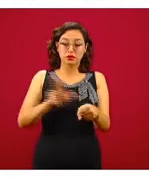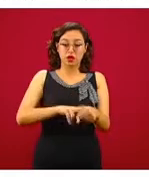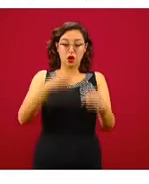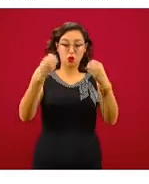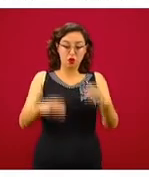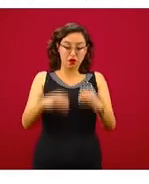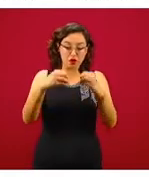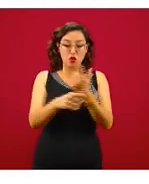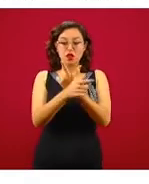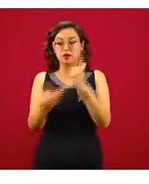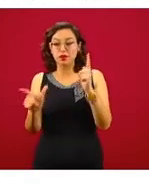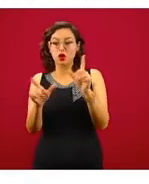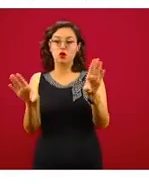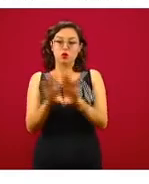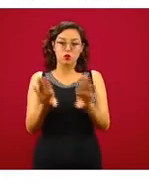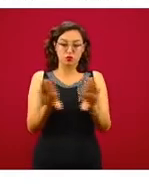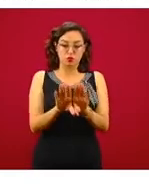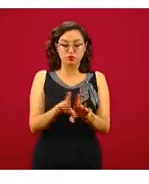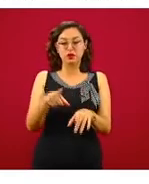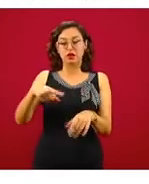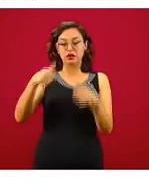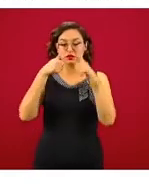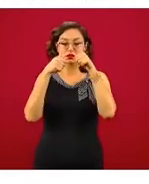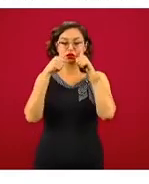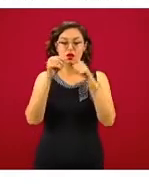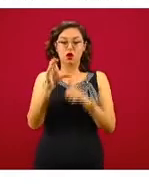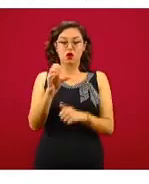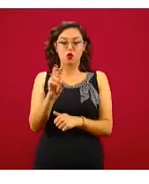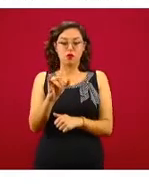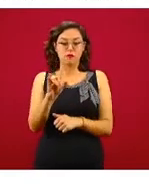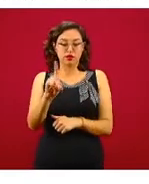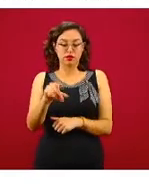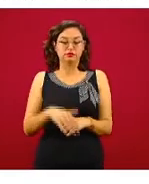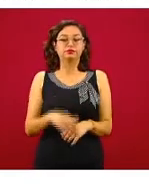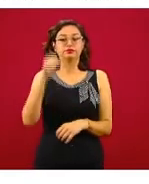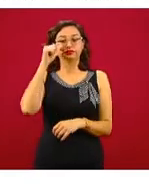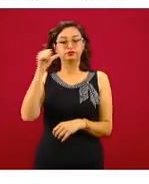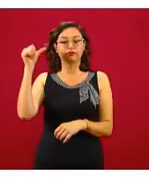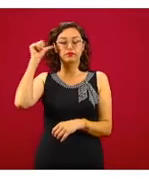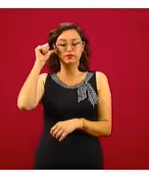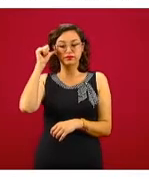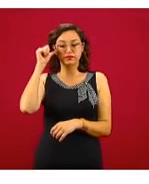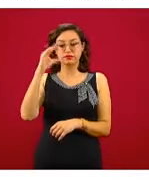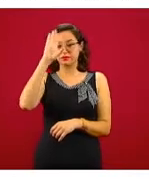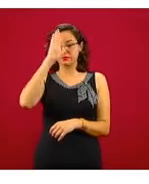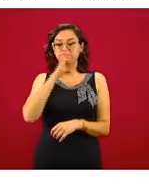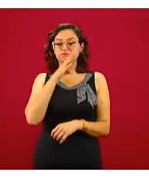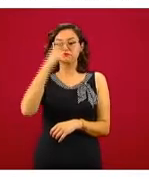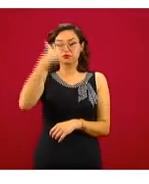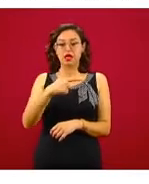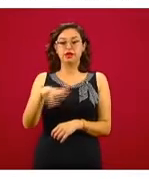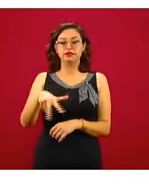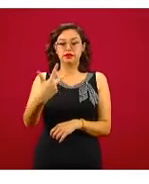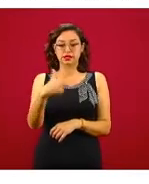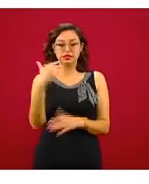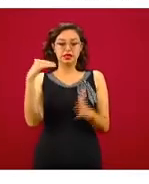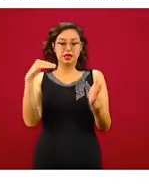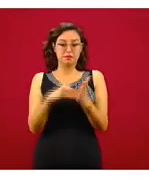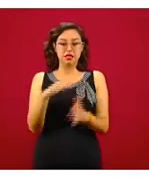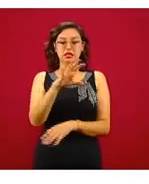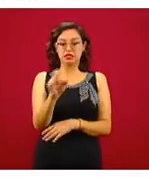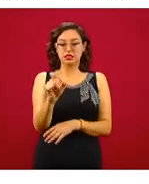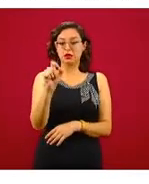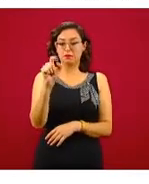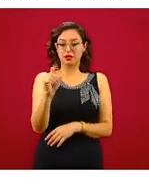Now let's take a look at the hospital bed occupancy rates nationwide. This is data that